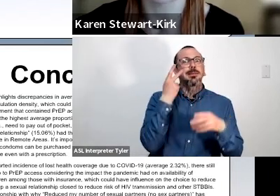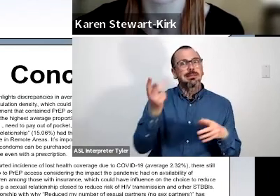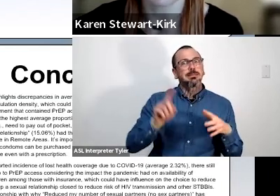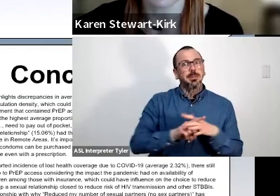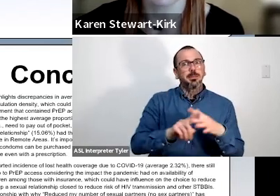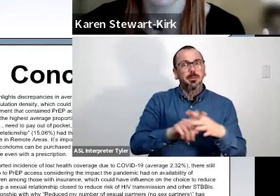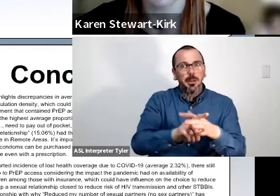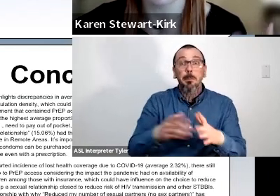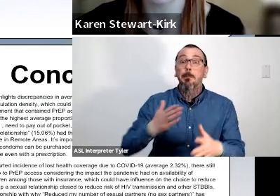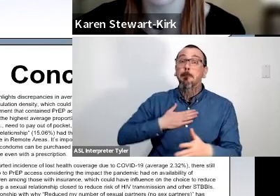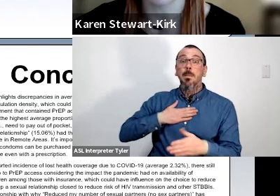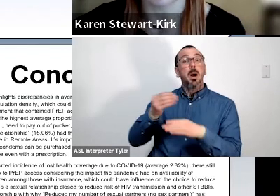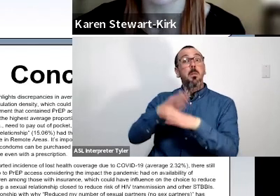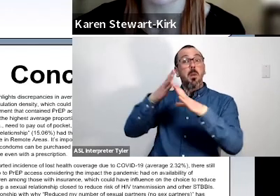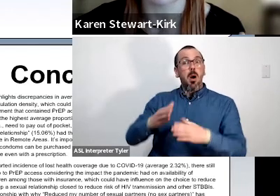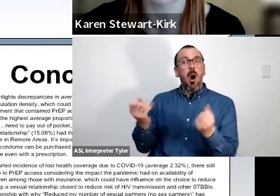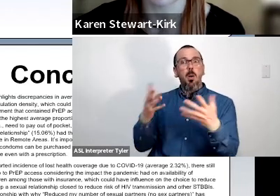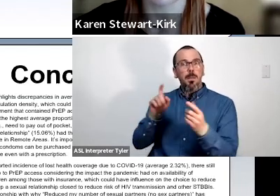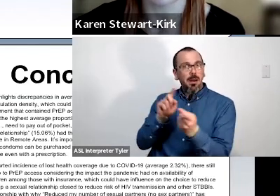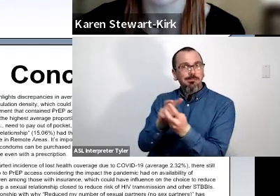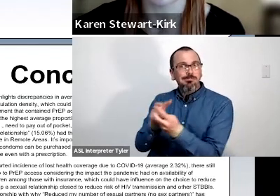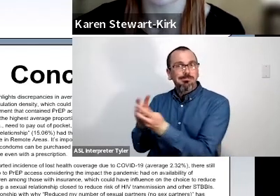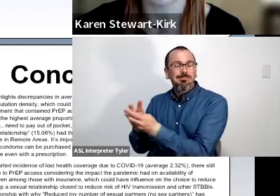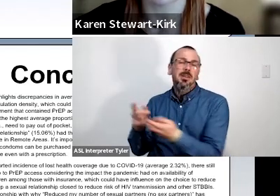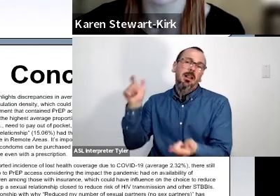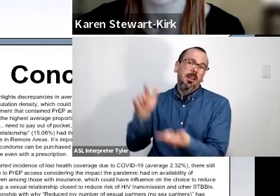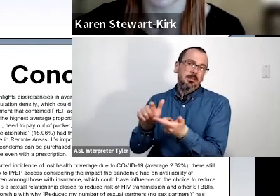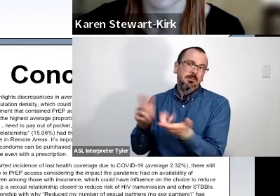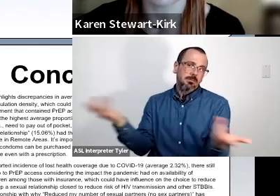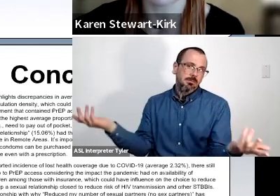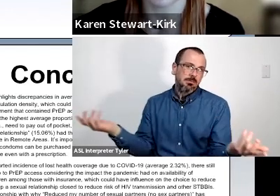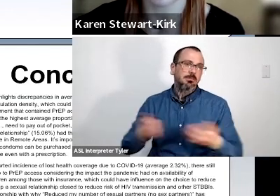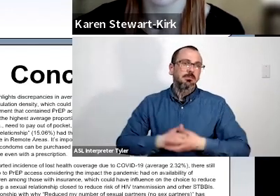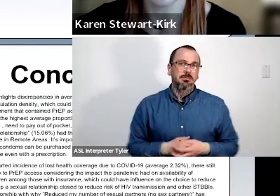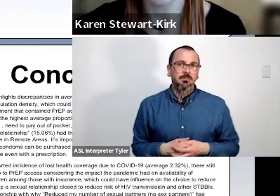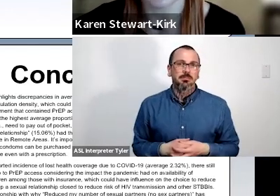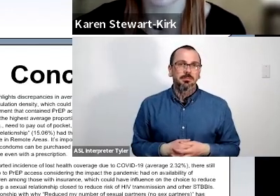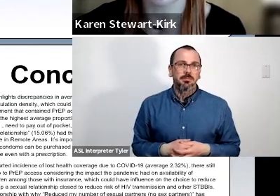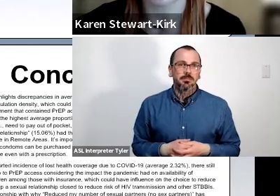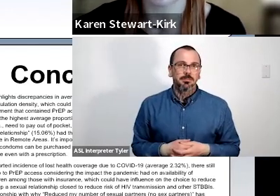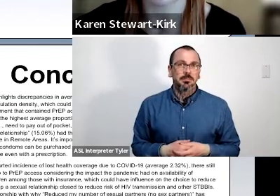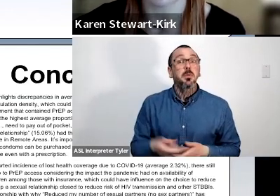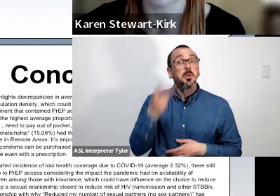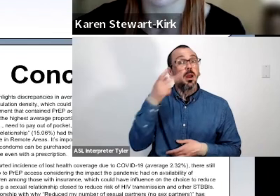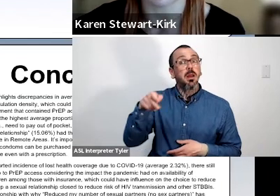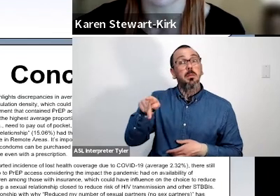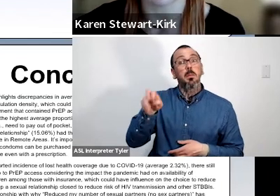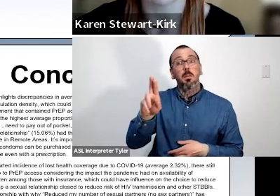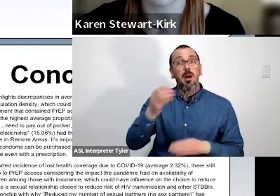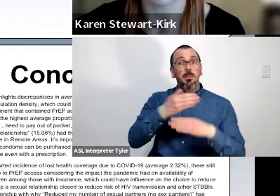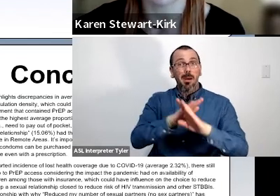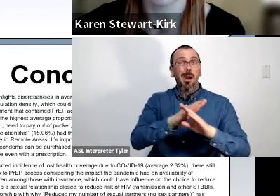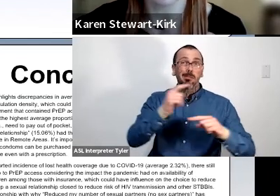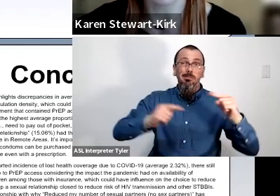environment. Although there does appear to be some population density influence in PrEP access barriers, each barrier has a general consensus in terms of